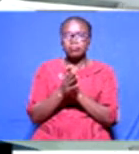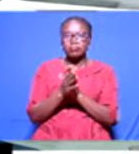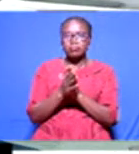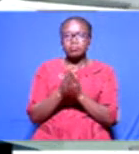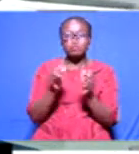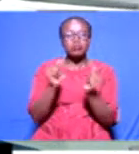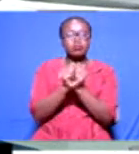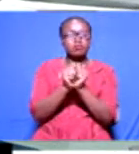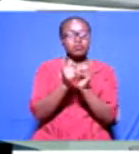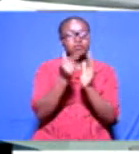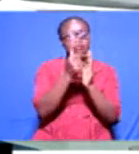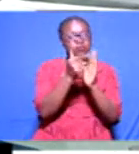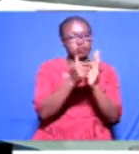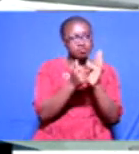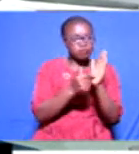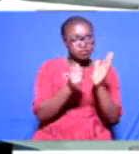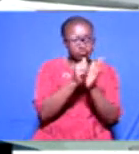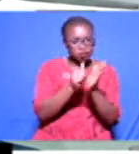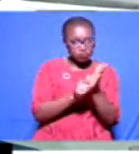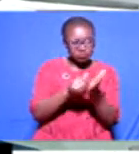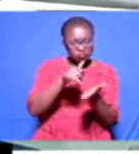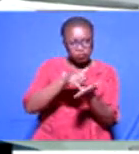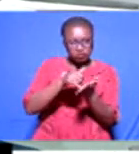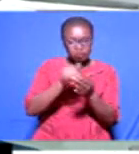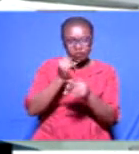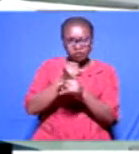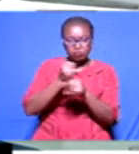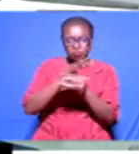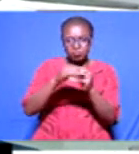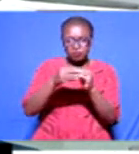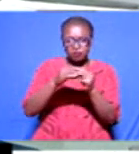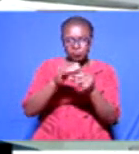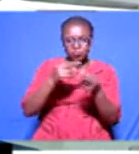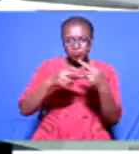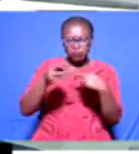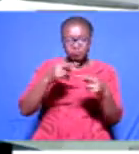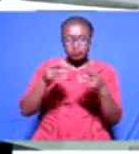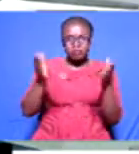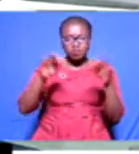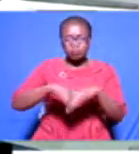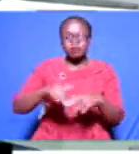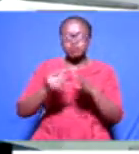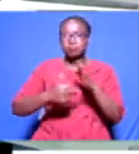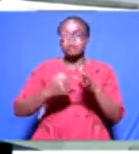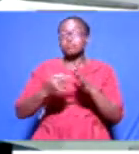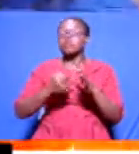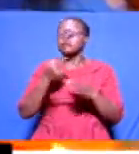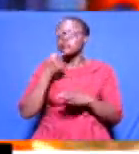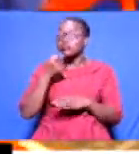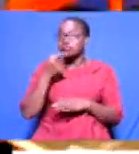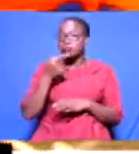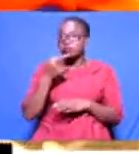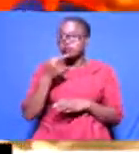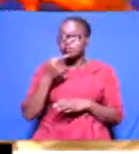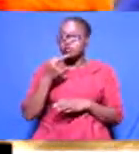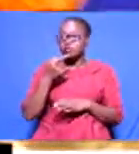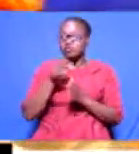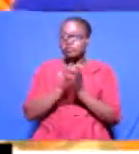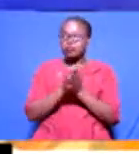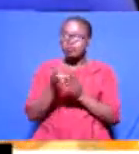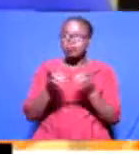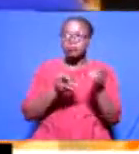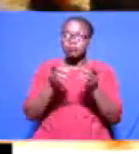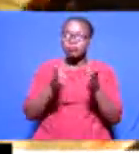10-point agenda, which include job creation and revival of collapsed industries, which he says that are key drivers